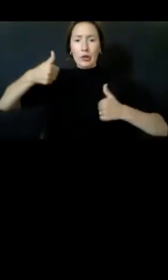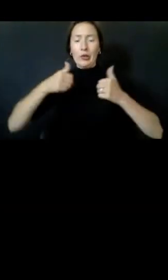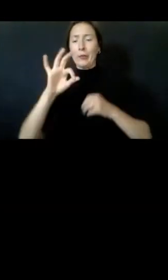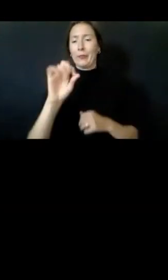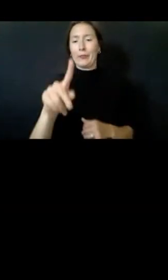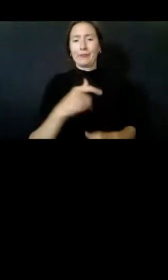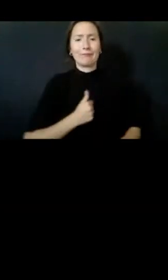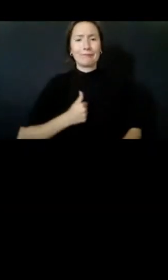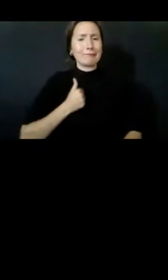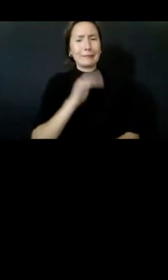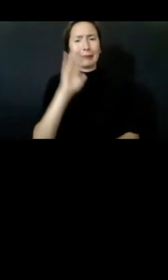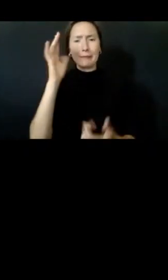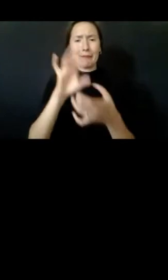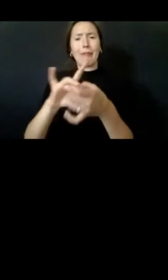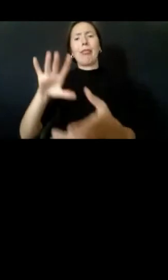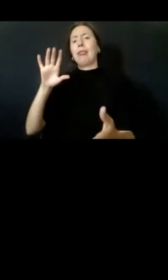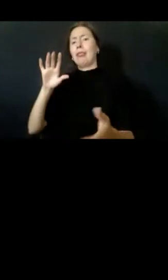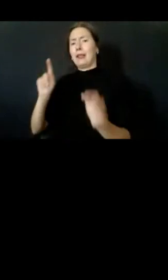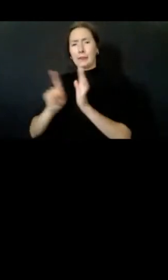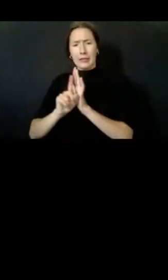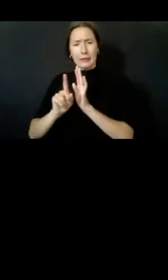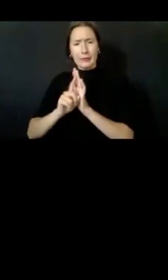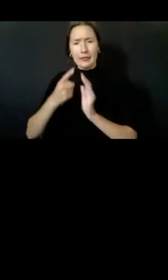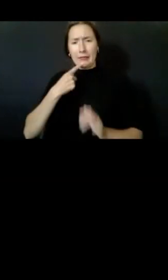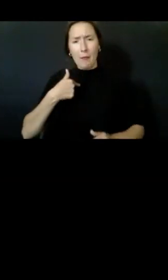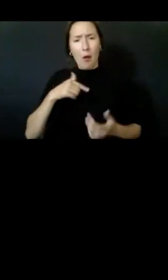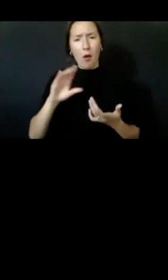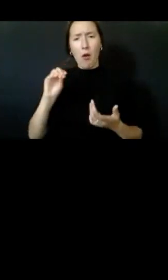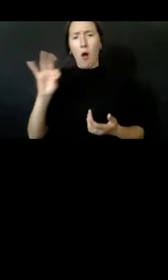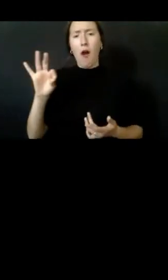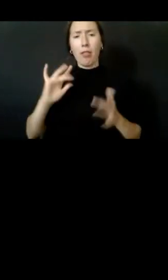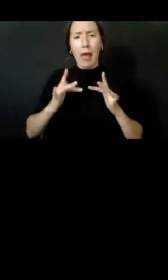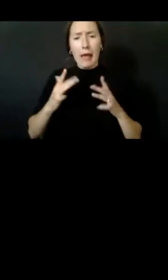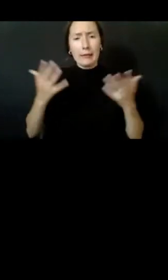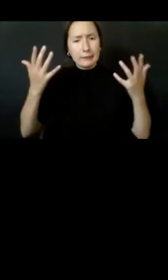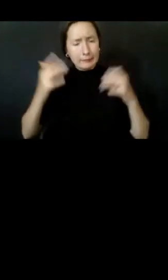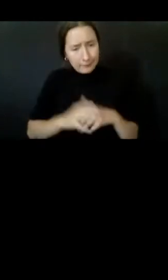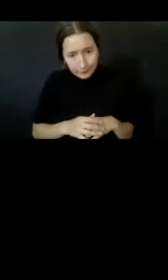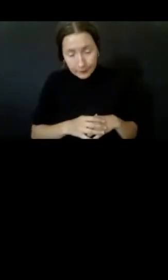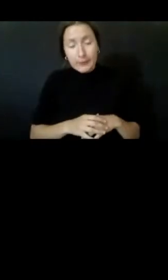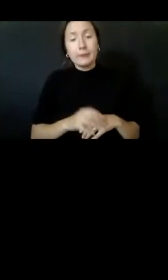Okay, I think I lost everybody for a second. Am I back?